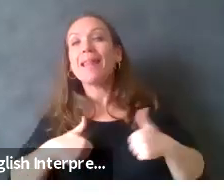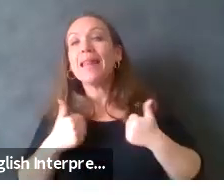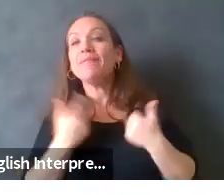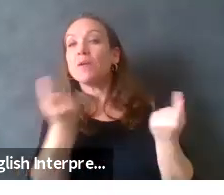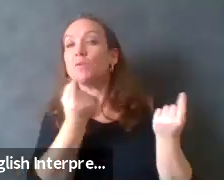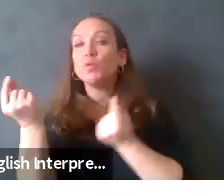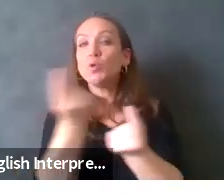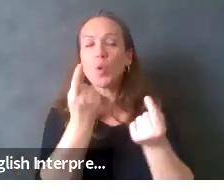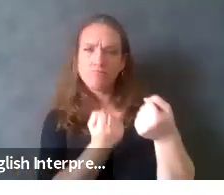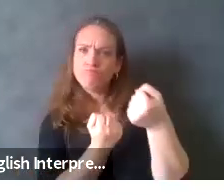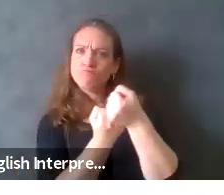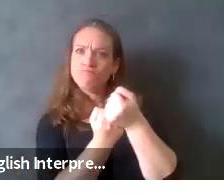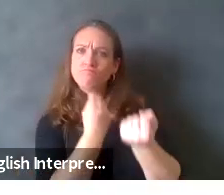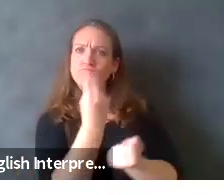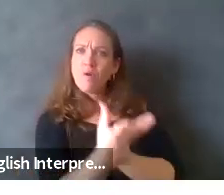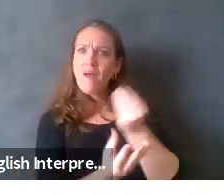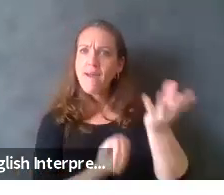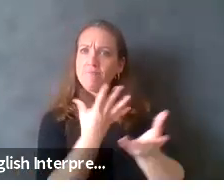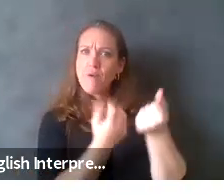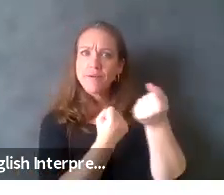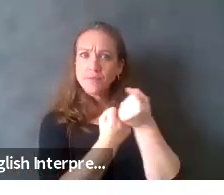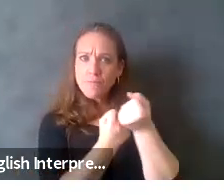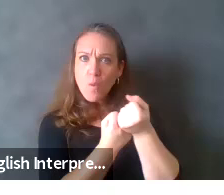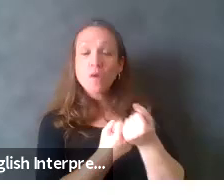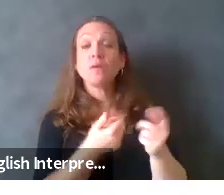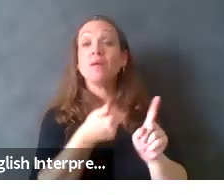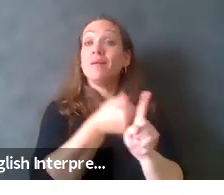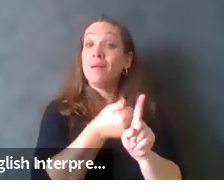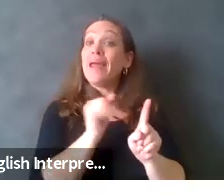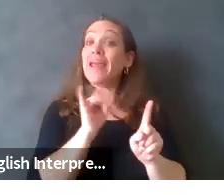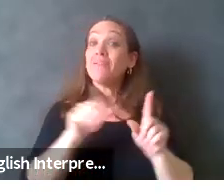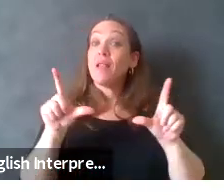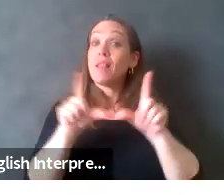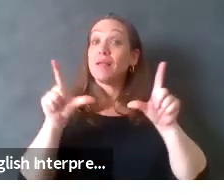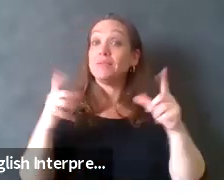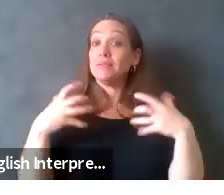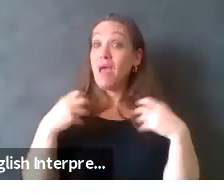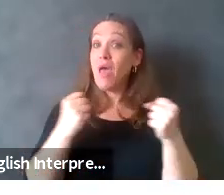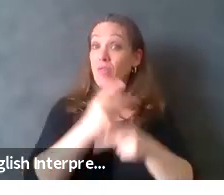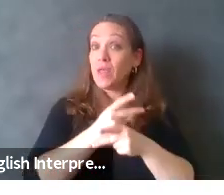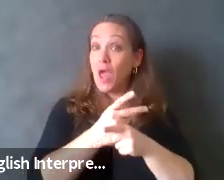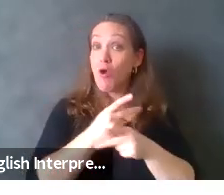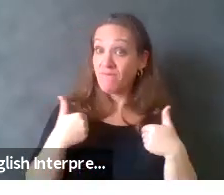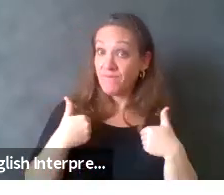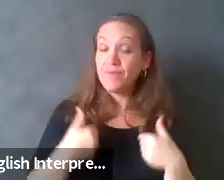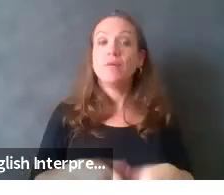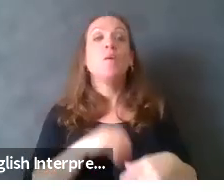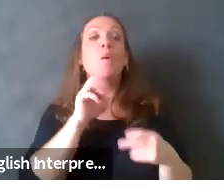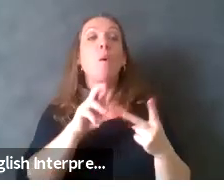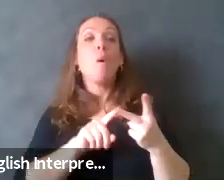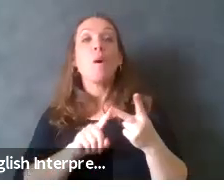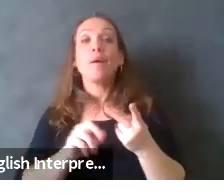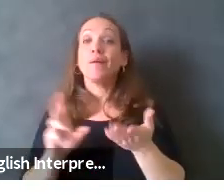be provided by disaster health services responders who are licensed healthcare providers, or contracted personal